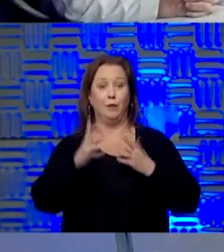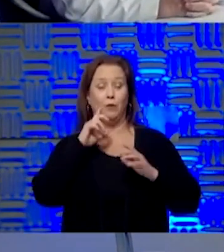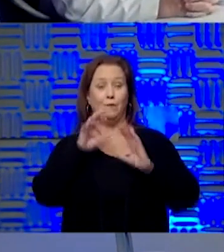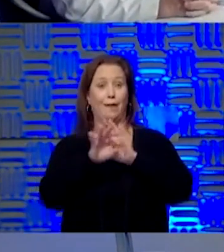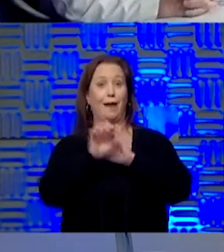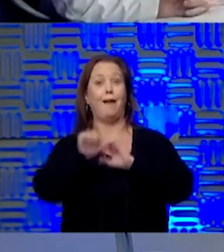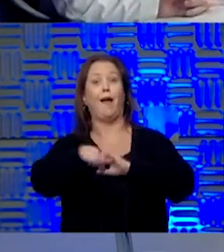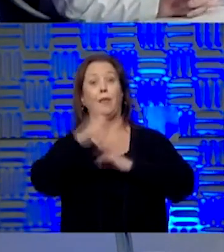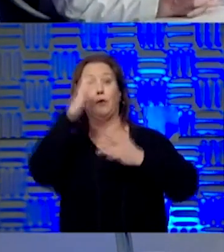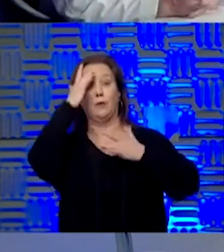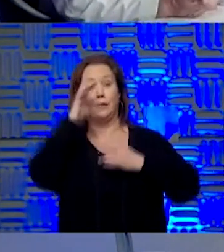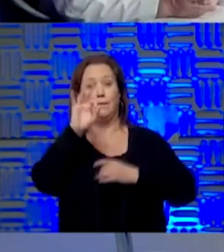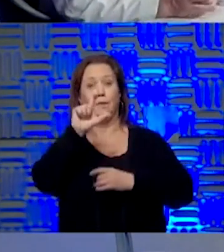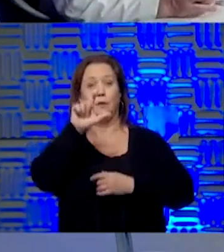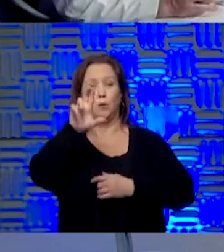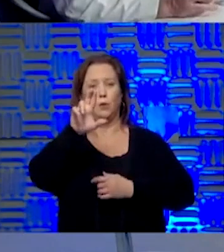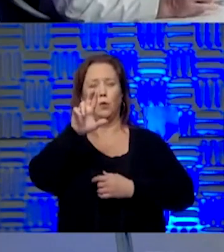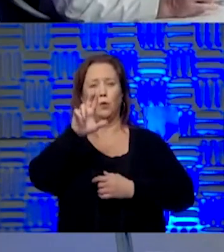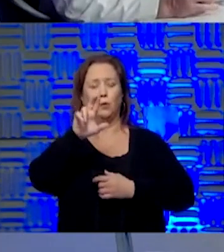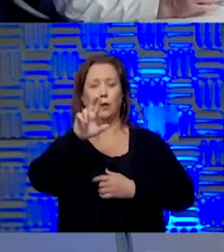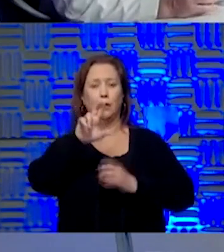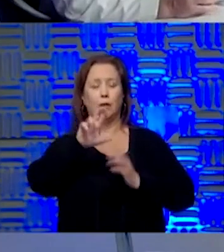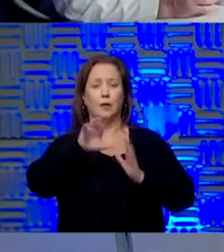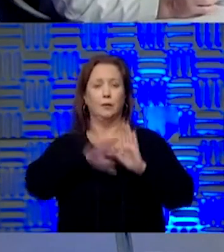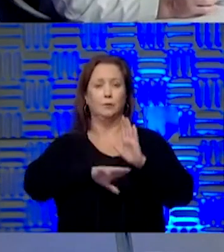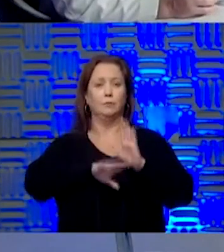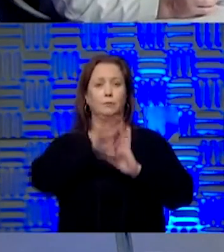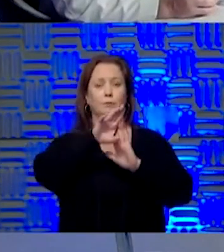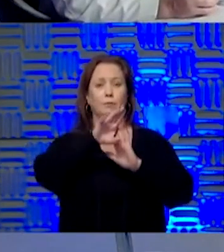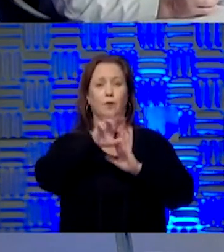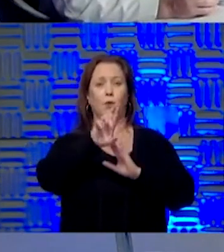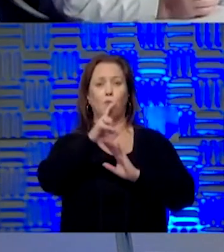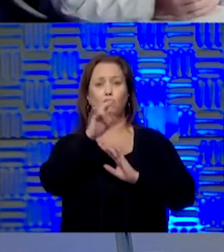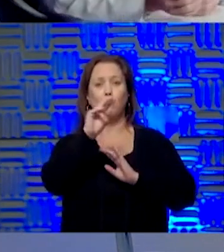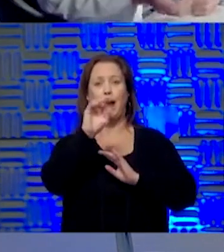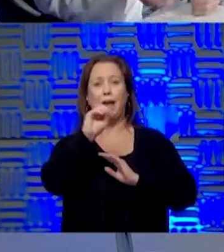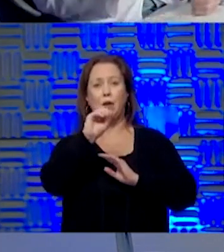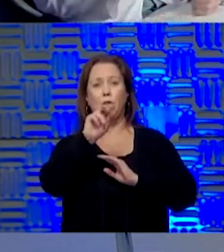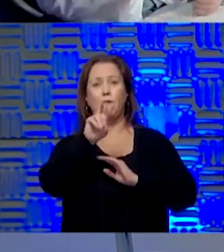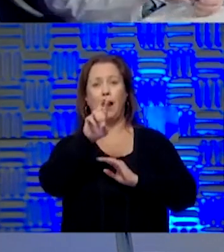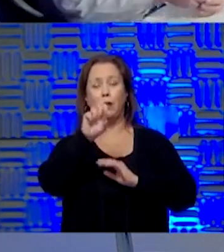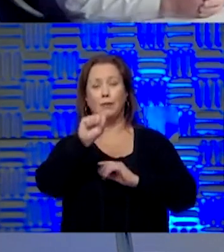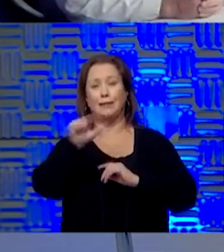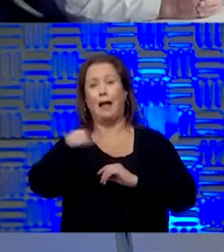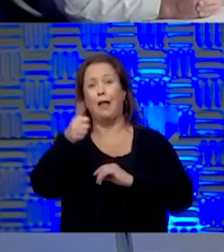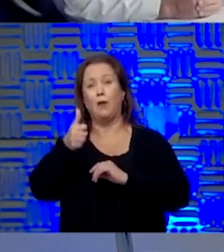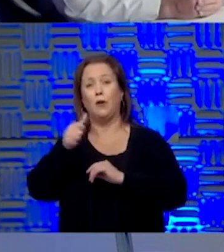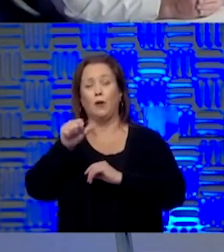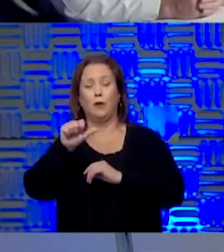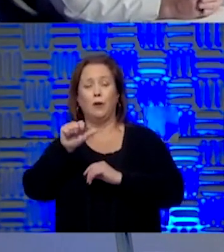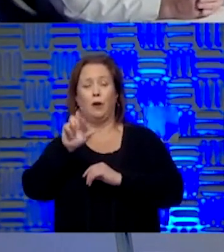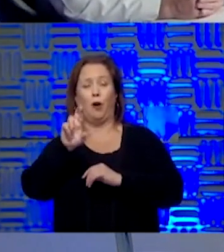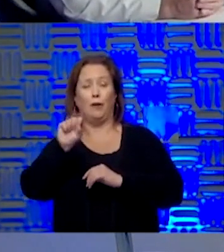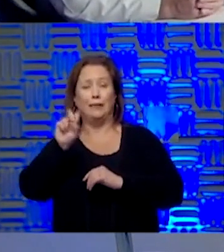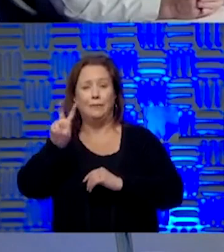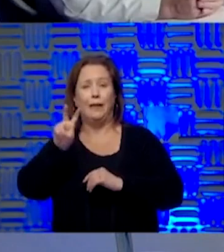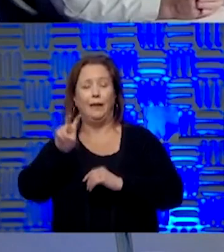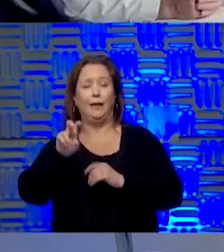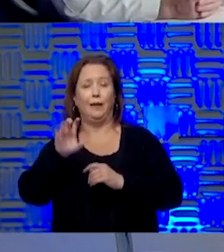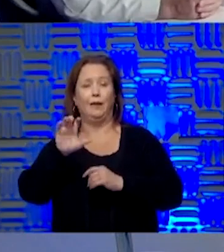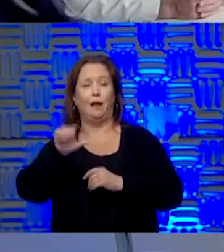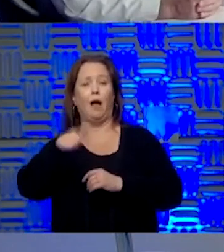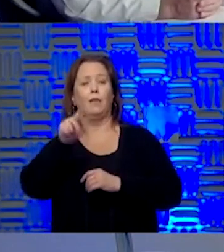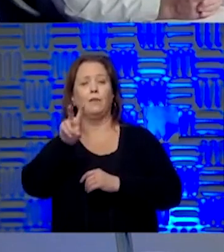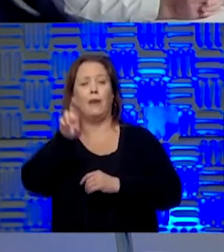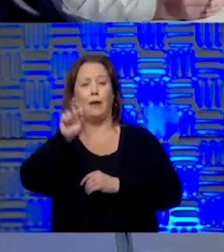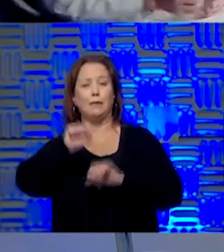there's, though influenza has largely tapered off, there's still rhinovirus, other forms of coronavirus, and RSV and stuff like that that's out there, and you want to